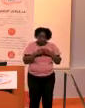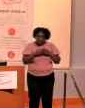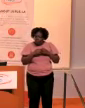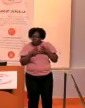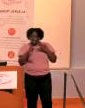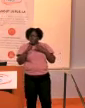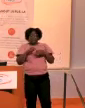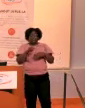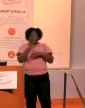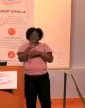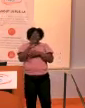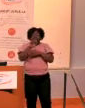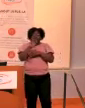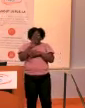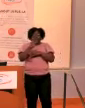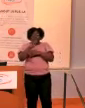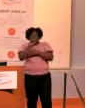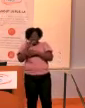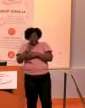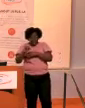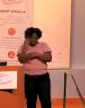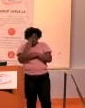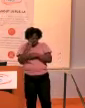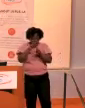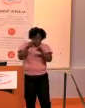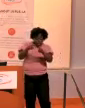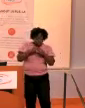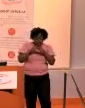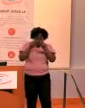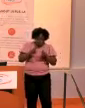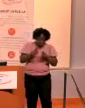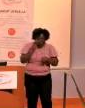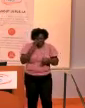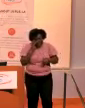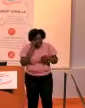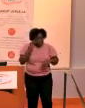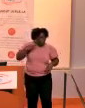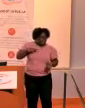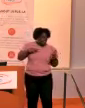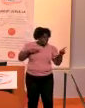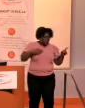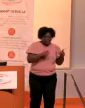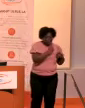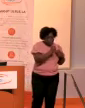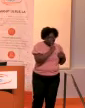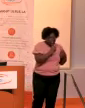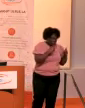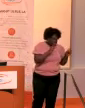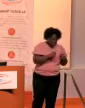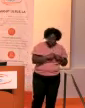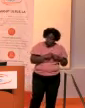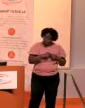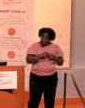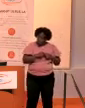by those treatments, and that's why they come to our trials to see something more beneficial, hopefully. And then one of